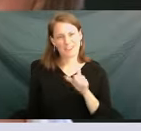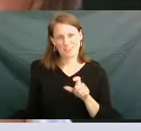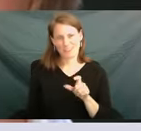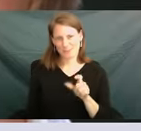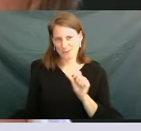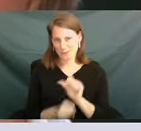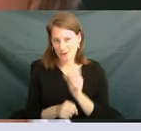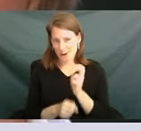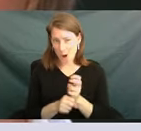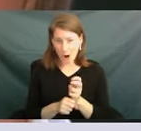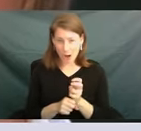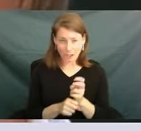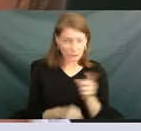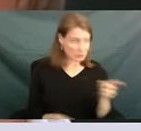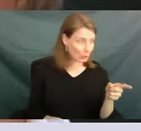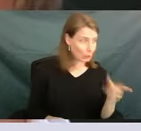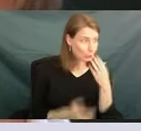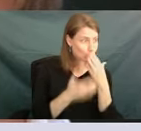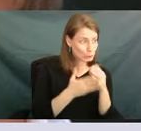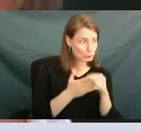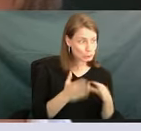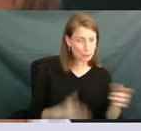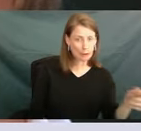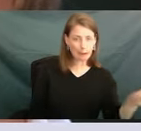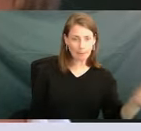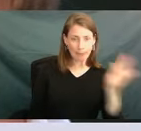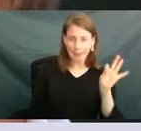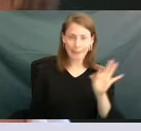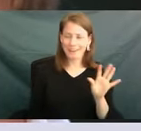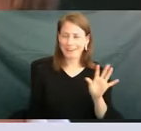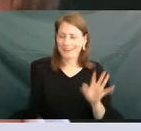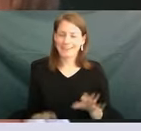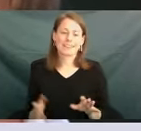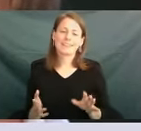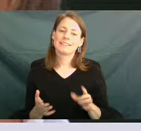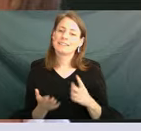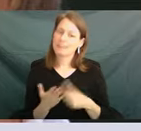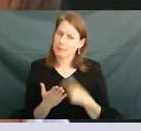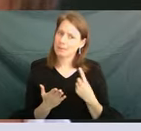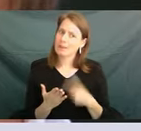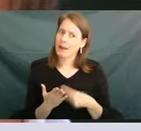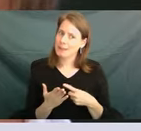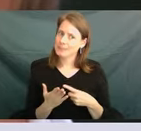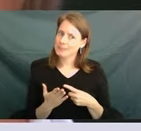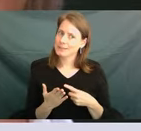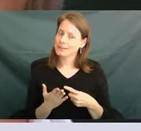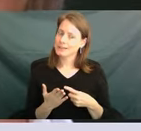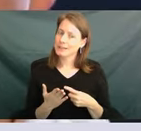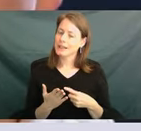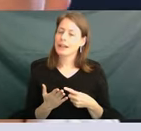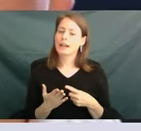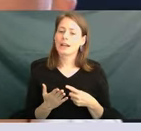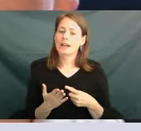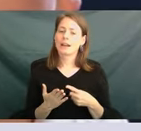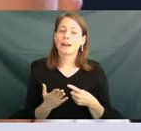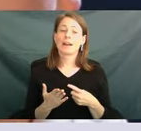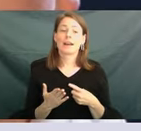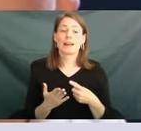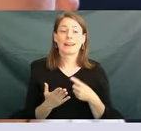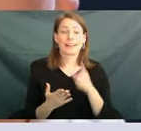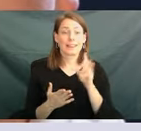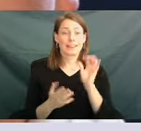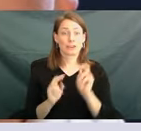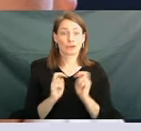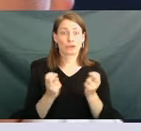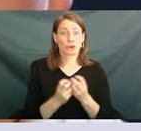obviously as it carries on, some of the times the children that are not the focus child, it has more impact on them. Some of the things that